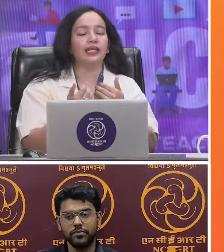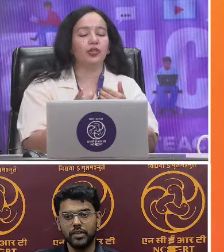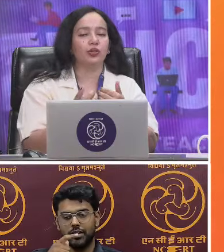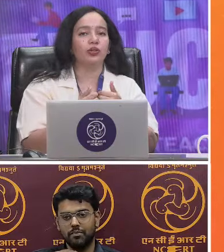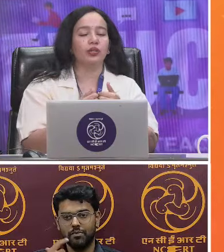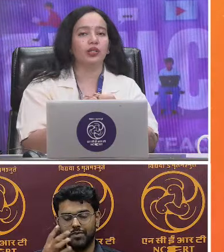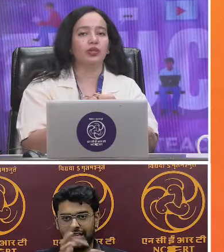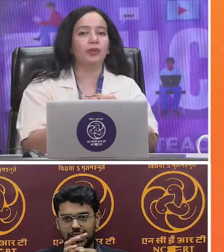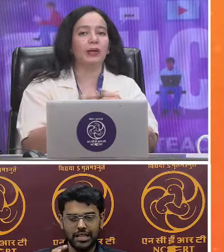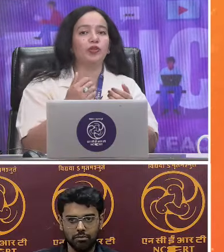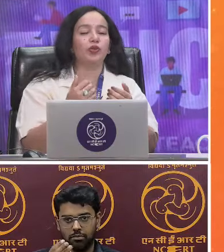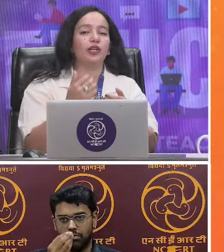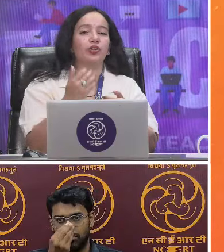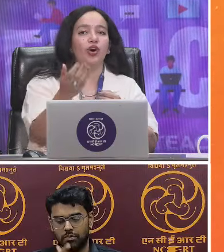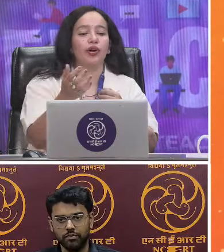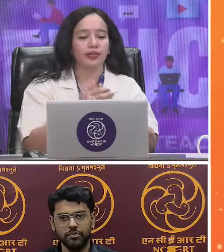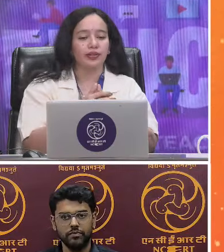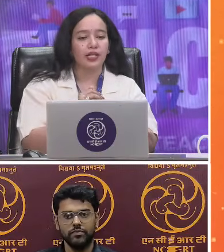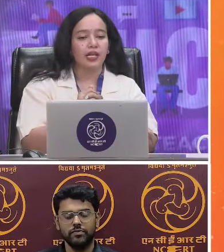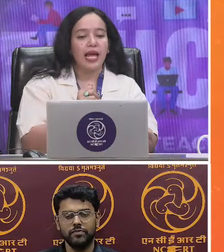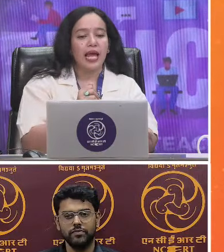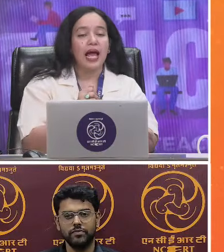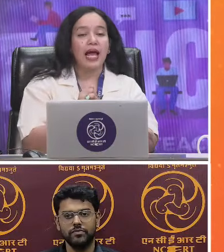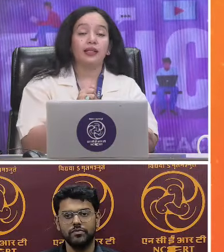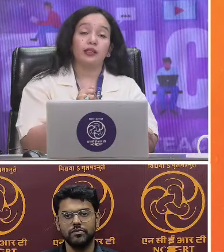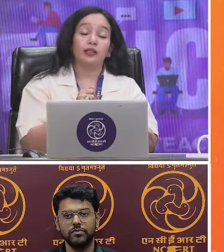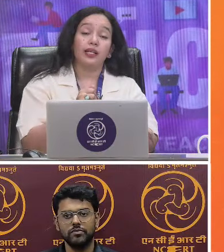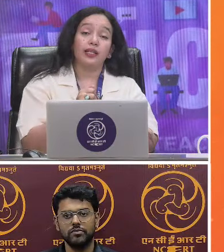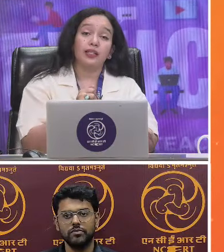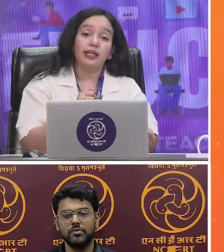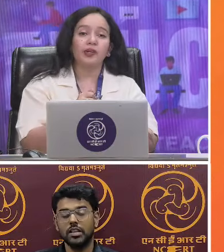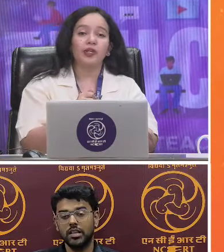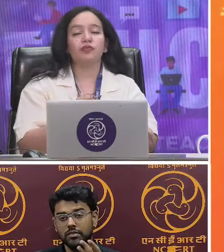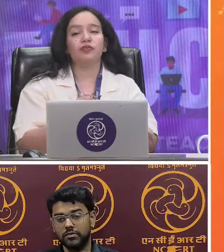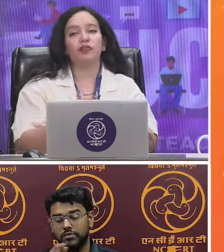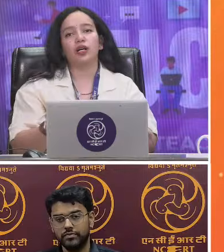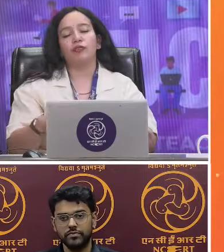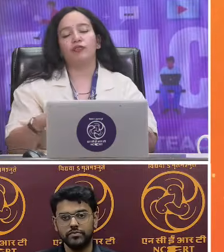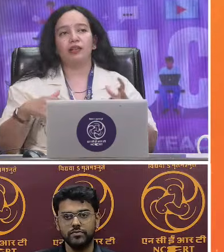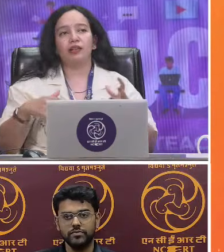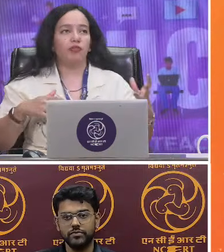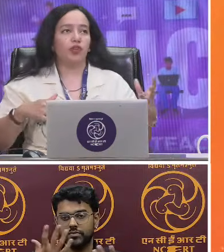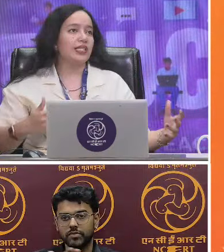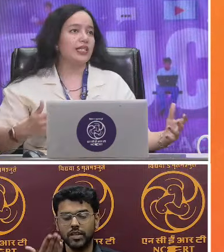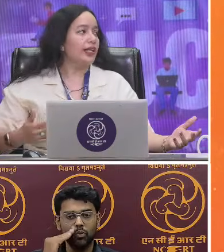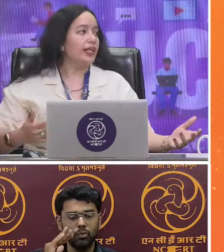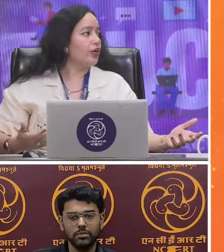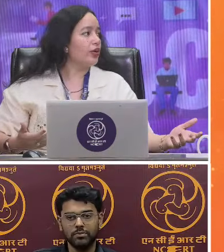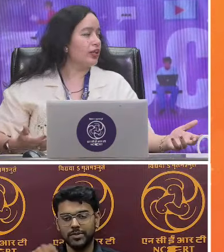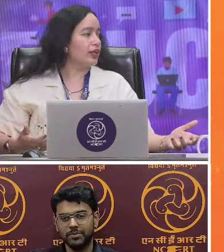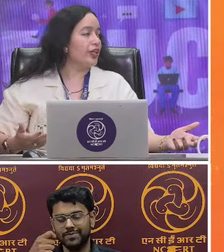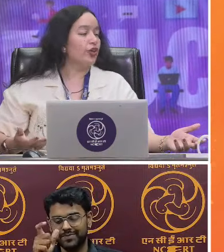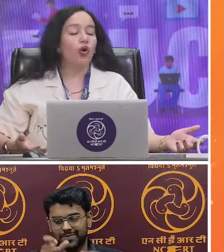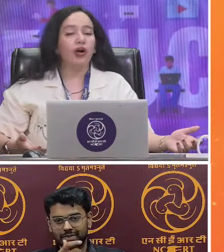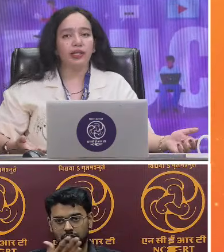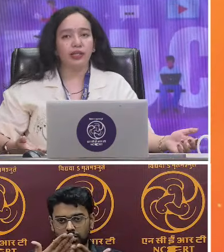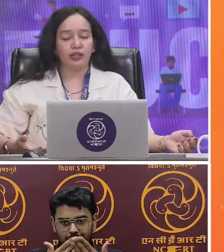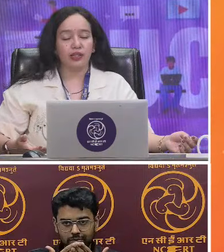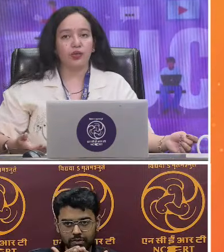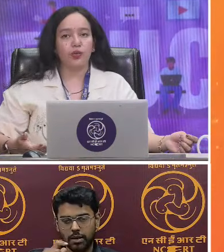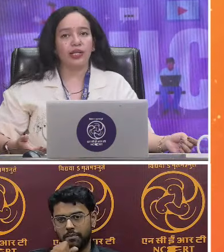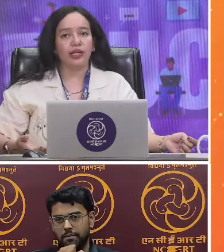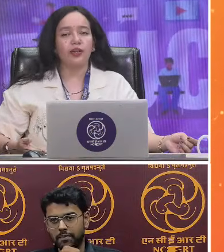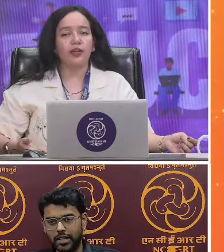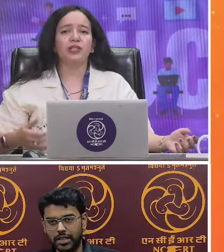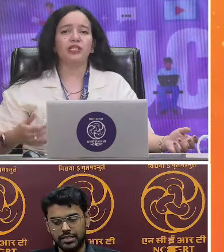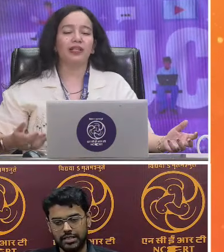connect, you'll be able to connect with the audience. And another thing, because when you are starting your creating your own